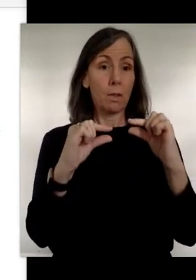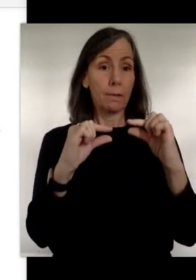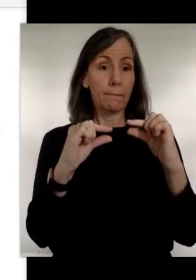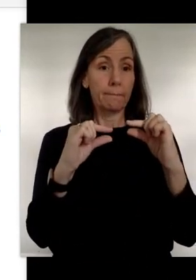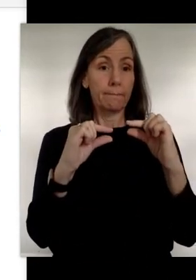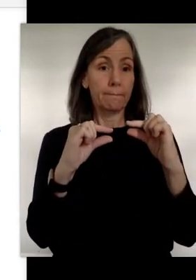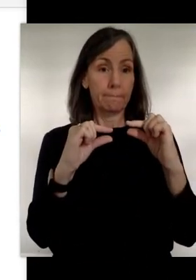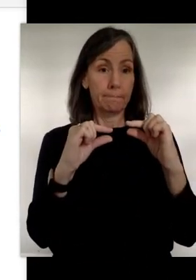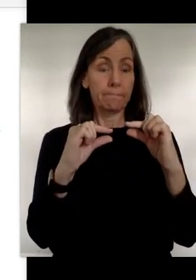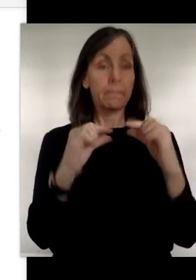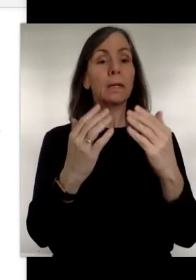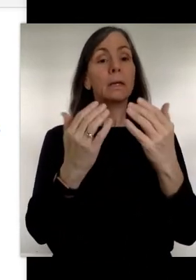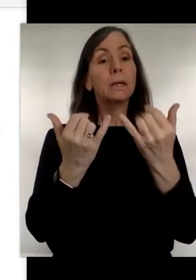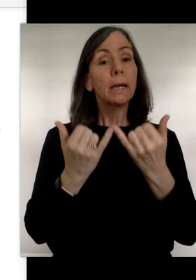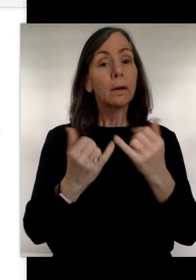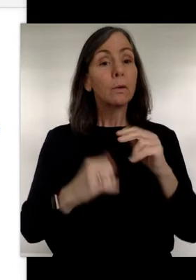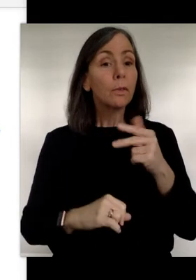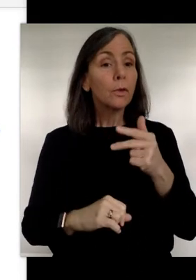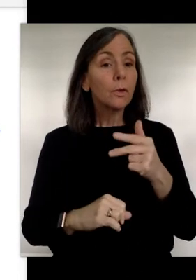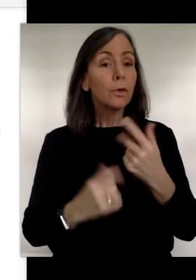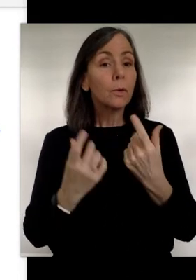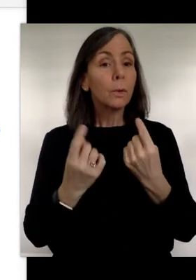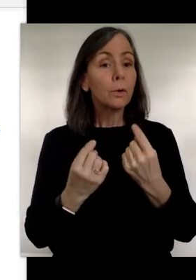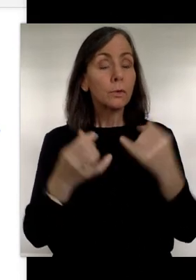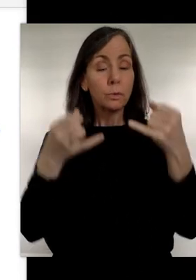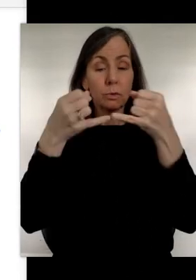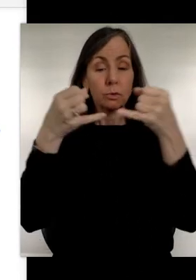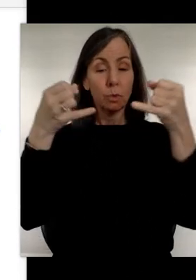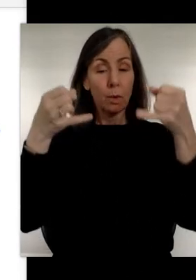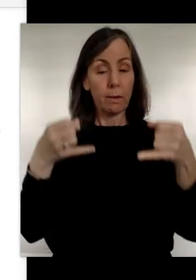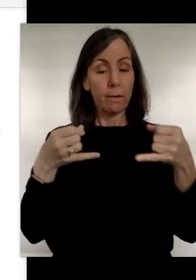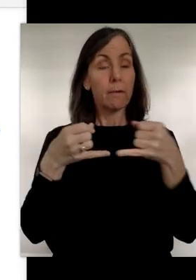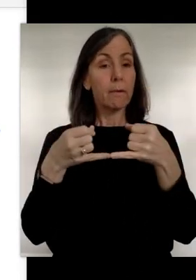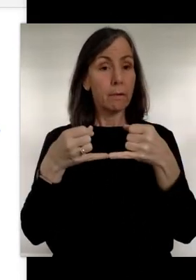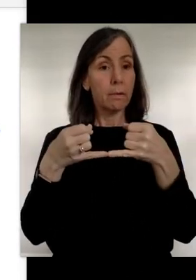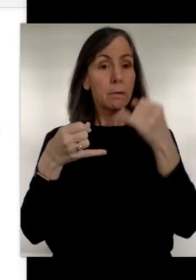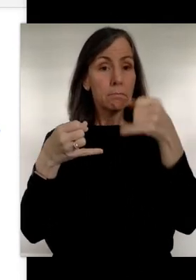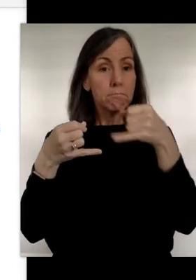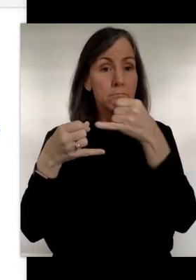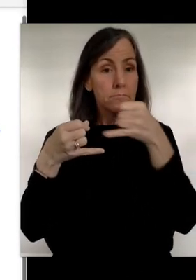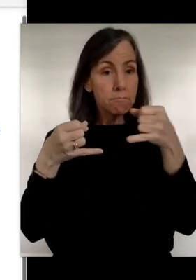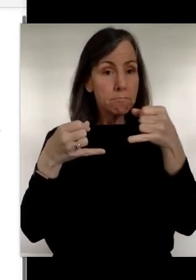crossing. That means just putting together a